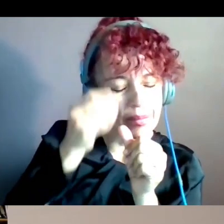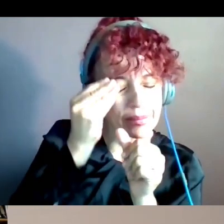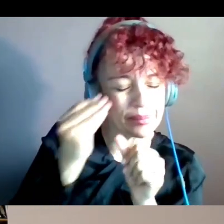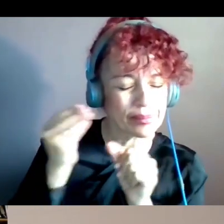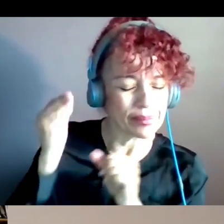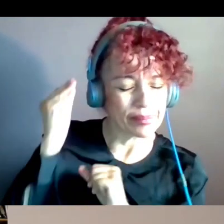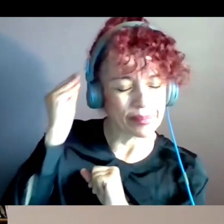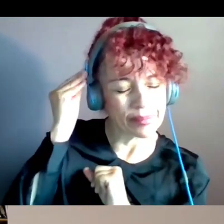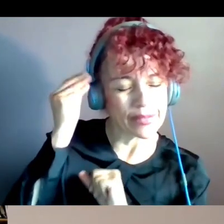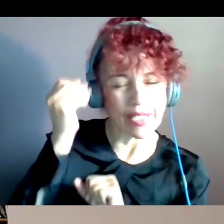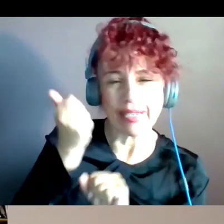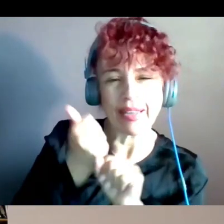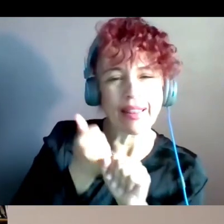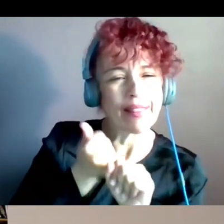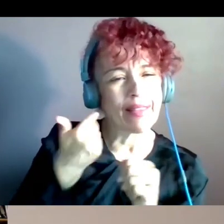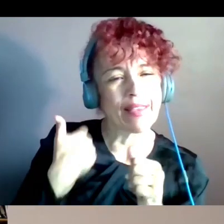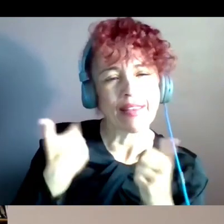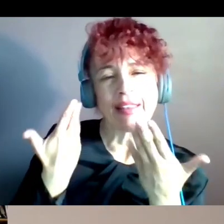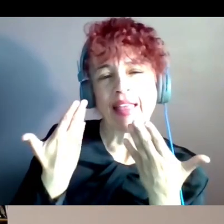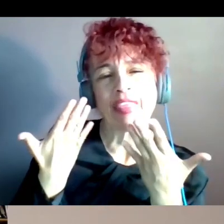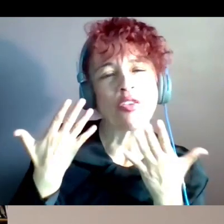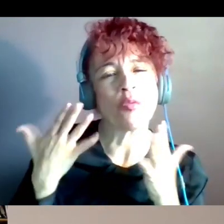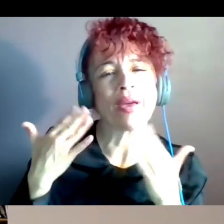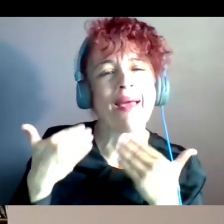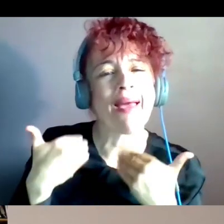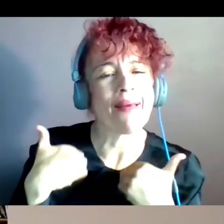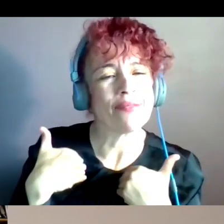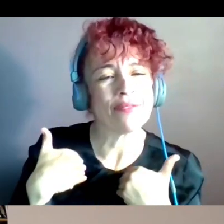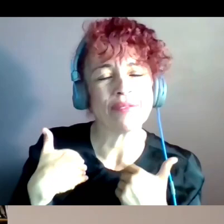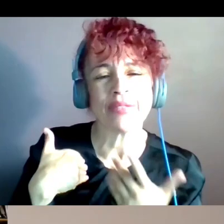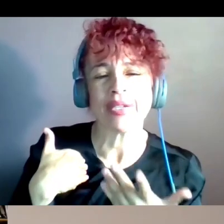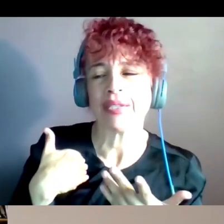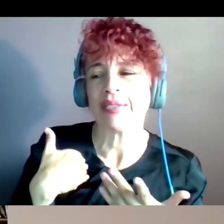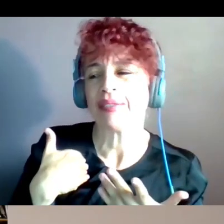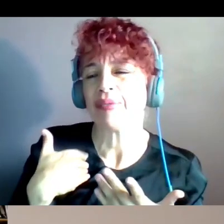that not everything has to be epic. Not everything has to be